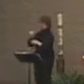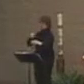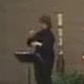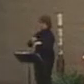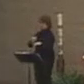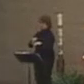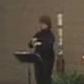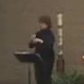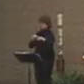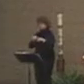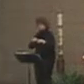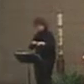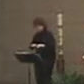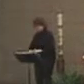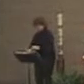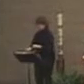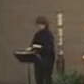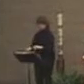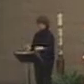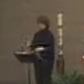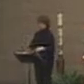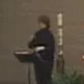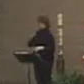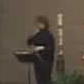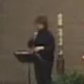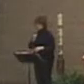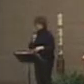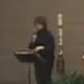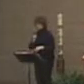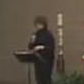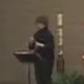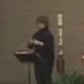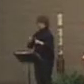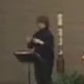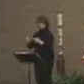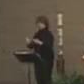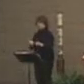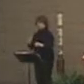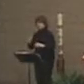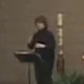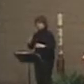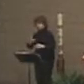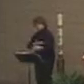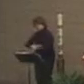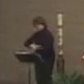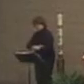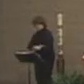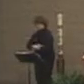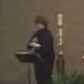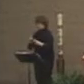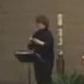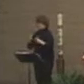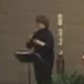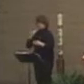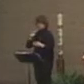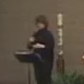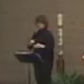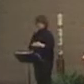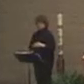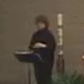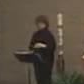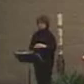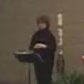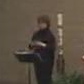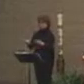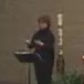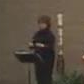constantly, even though she was elderly, to have a child. She was beyond the age of what women would normally have a child, but